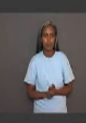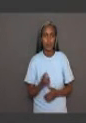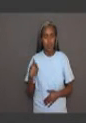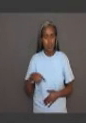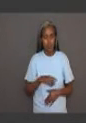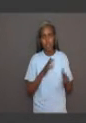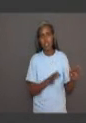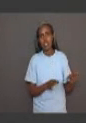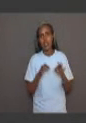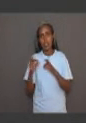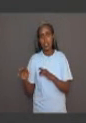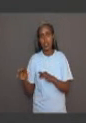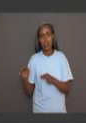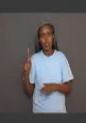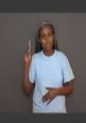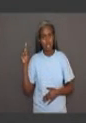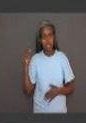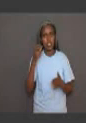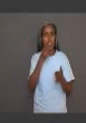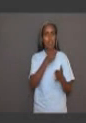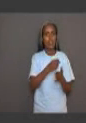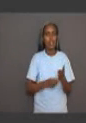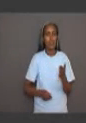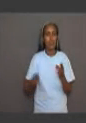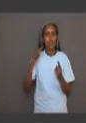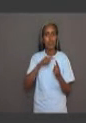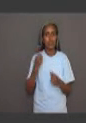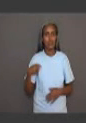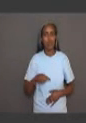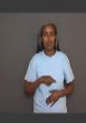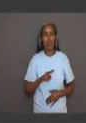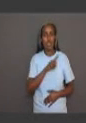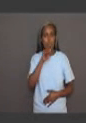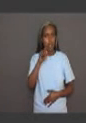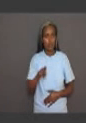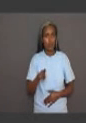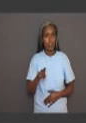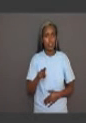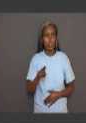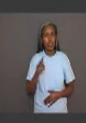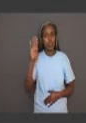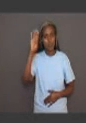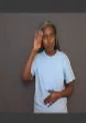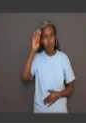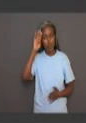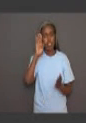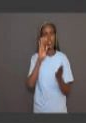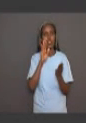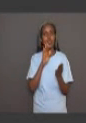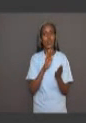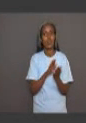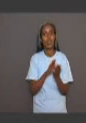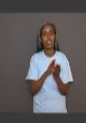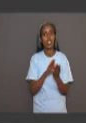We substitute these values into our equation for Bowley's